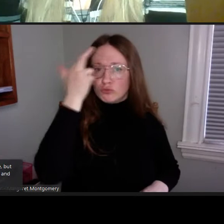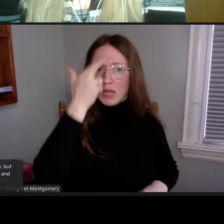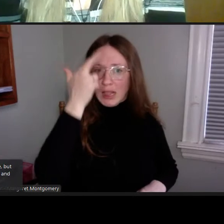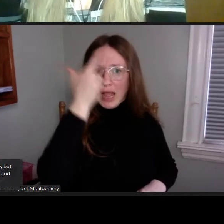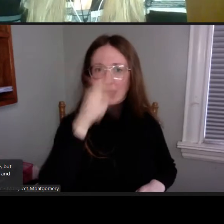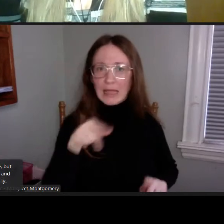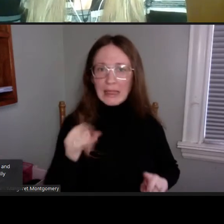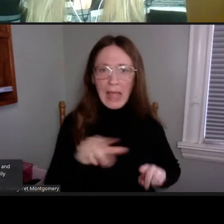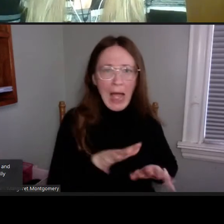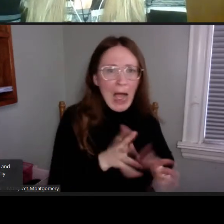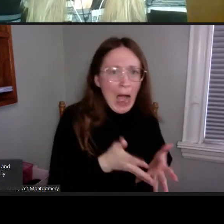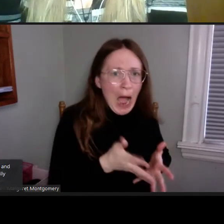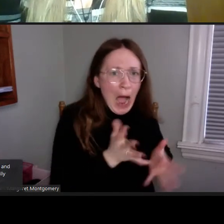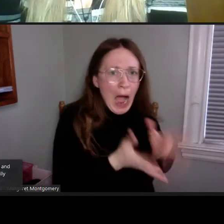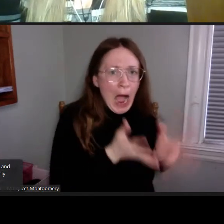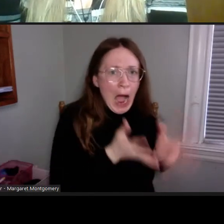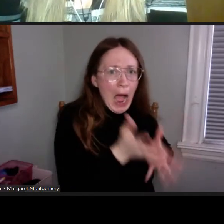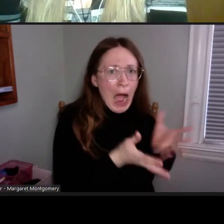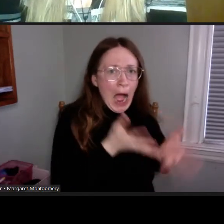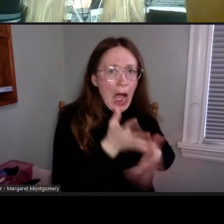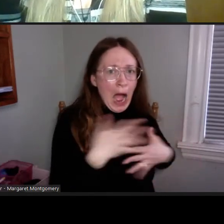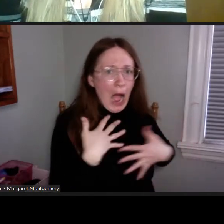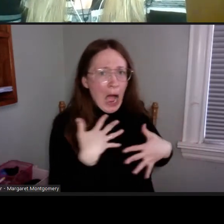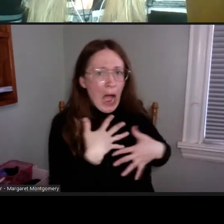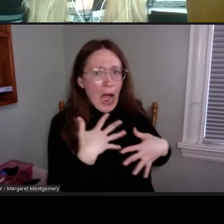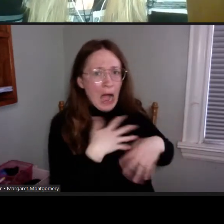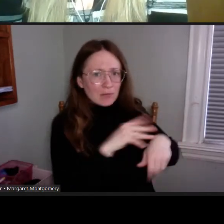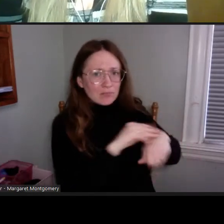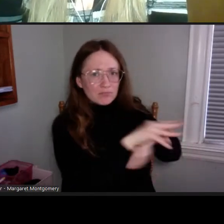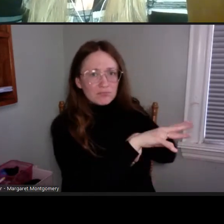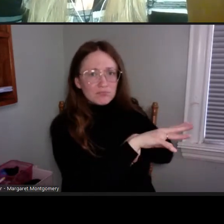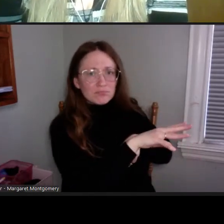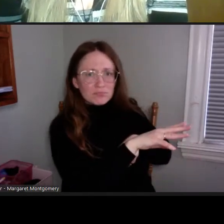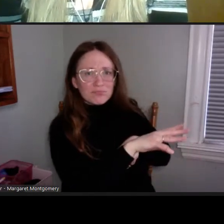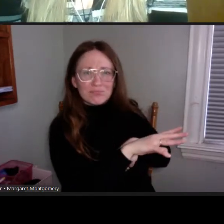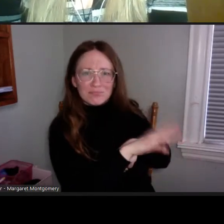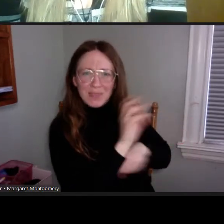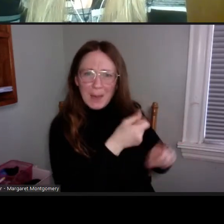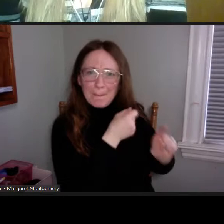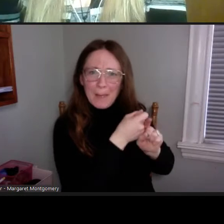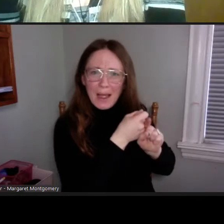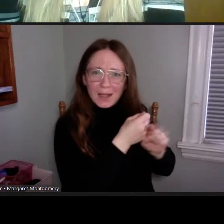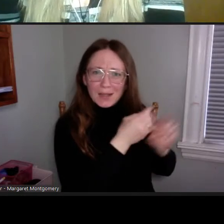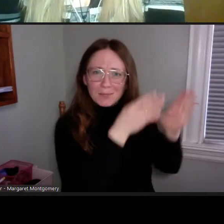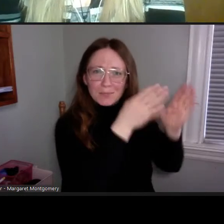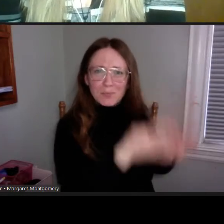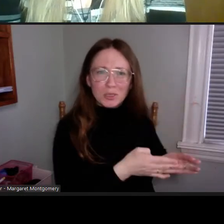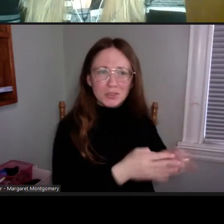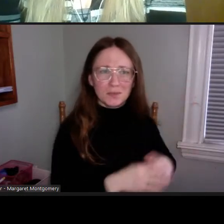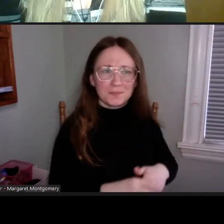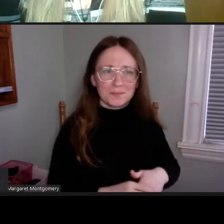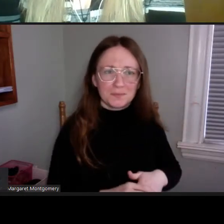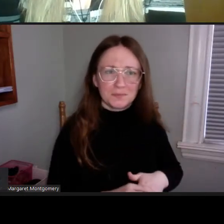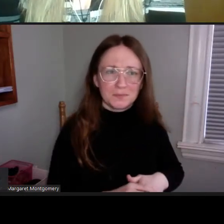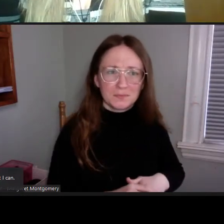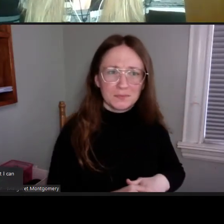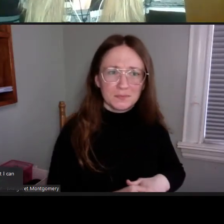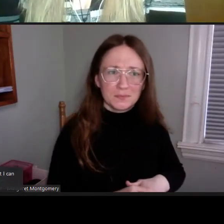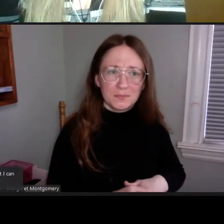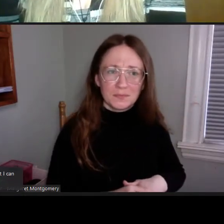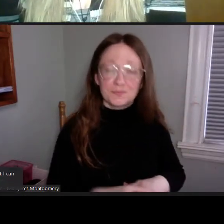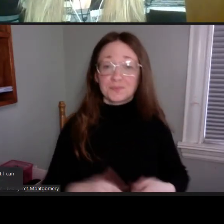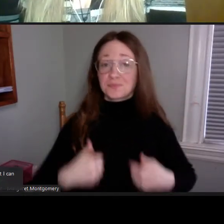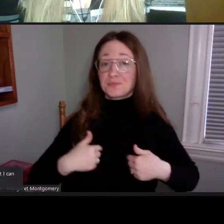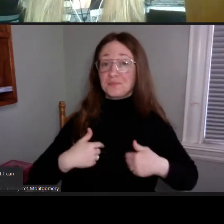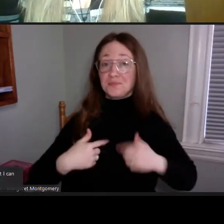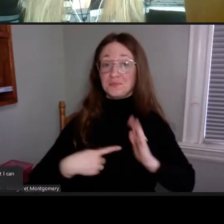they're really having as an impact on that individual. Um, I amaze myself. I really do at times, what I can do